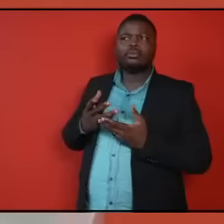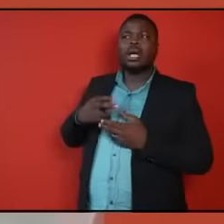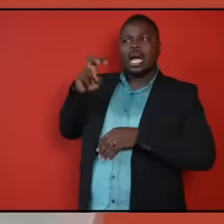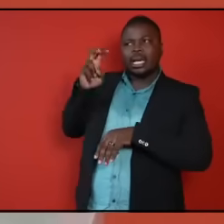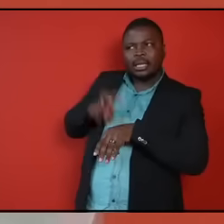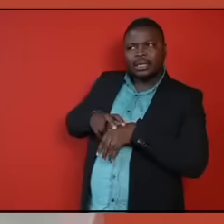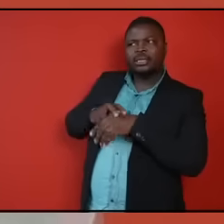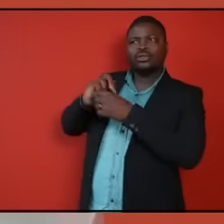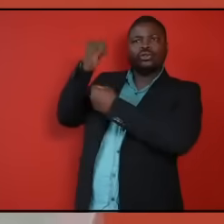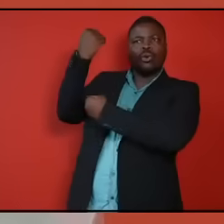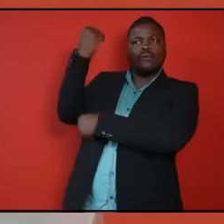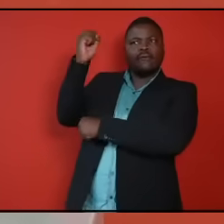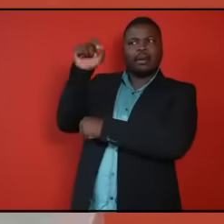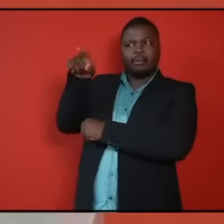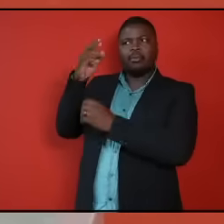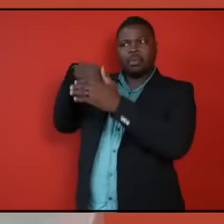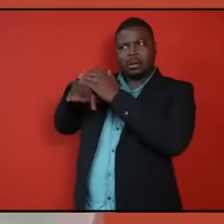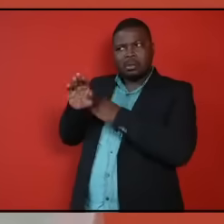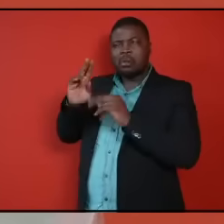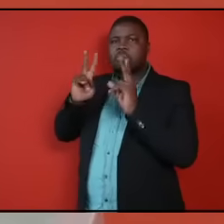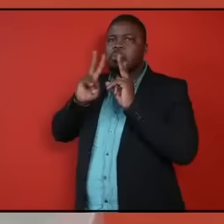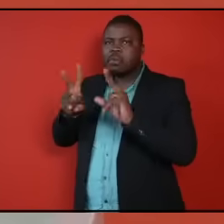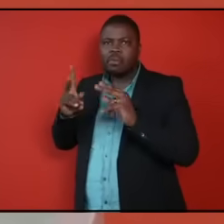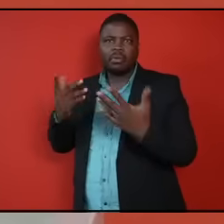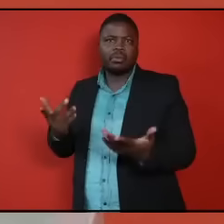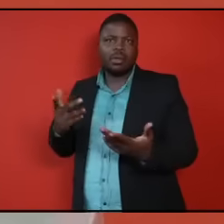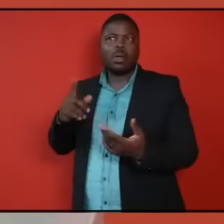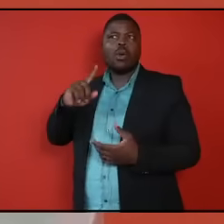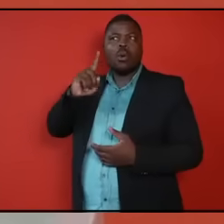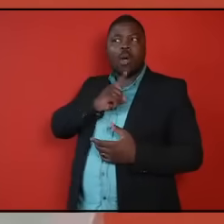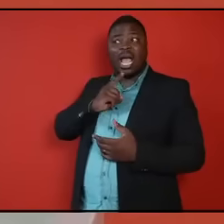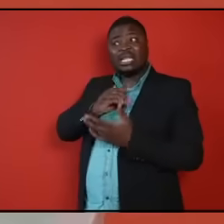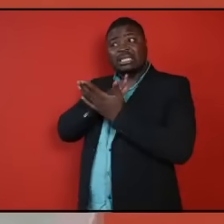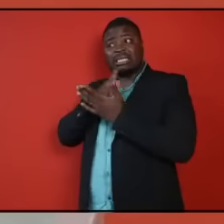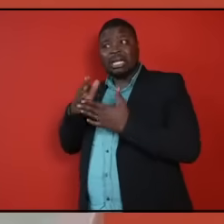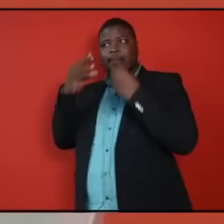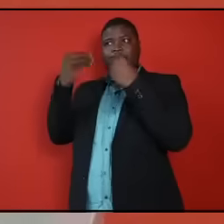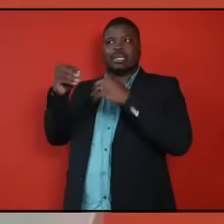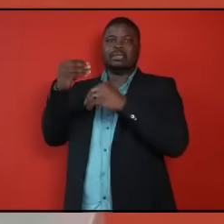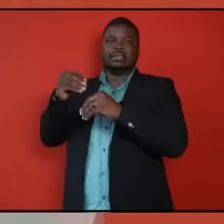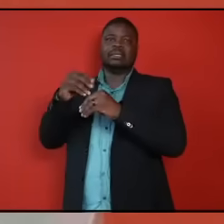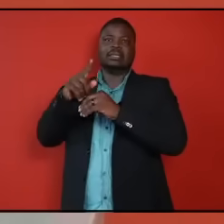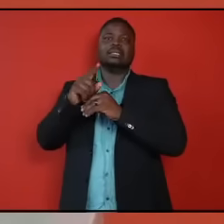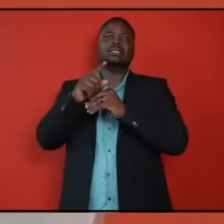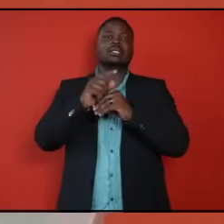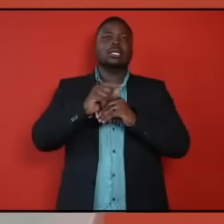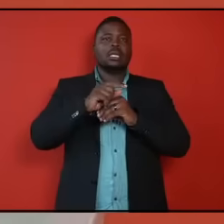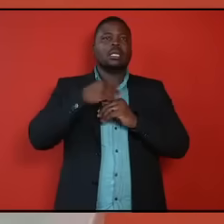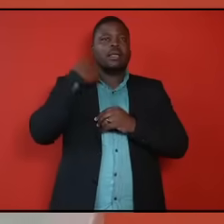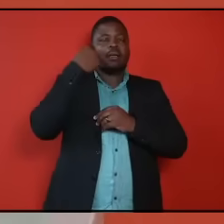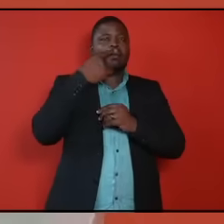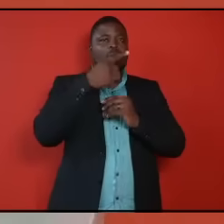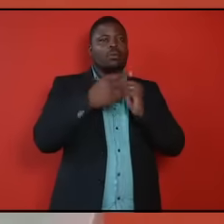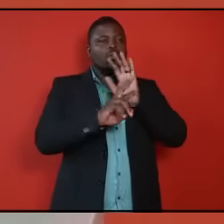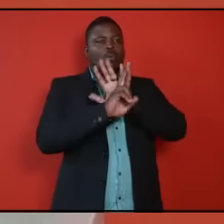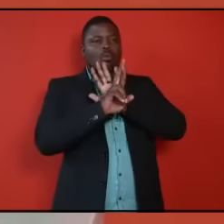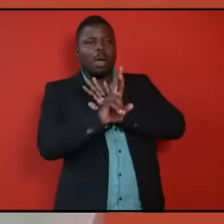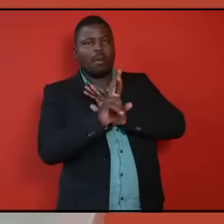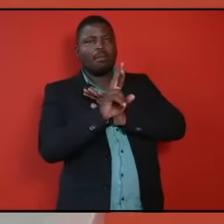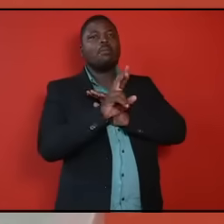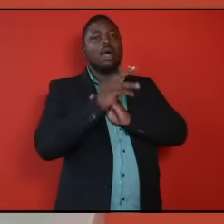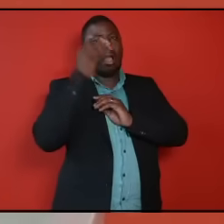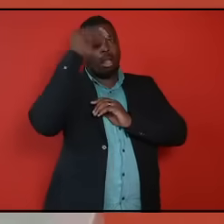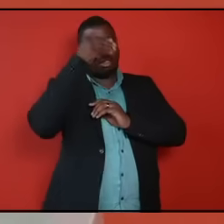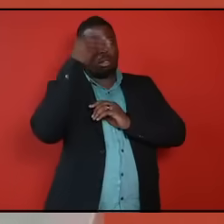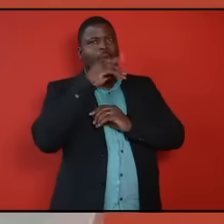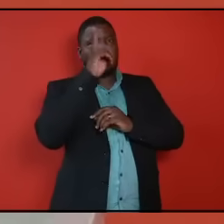So that we can see if other people are fronting for whites or not. We must be deliberate about